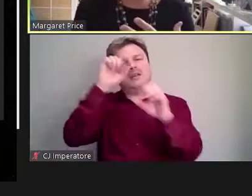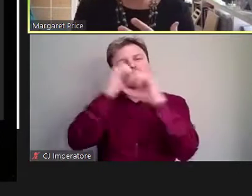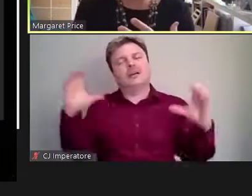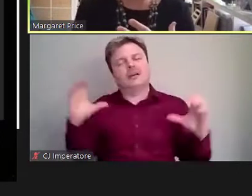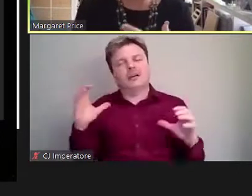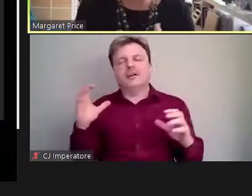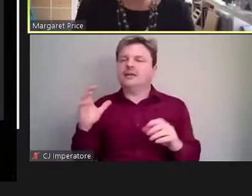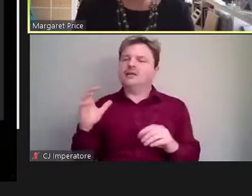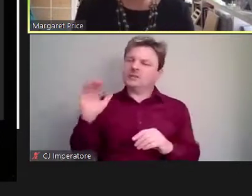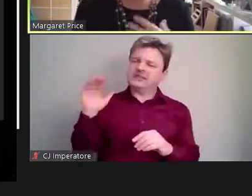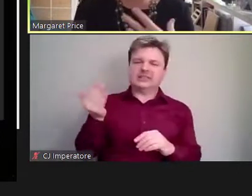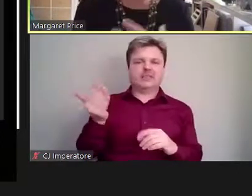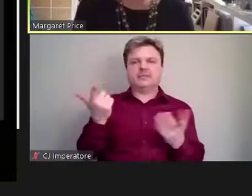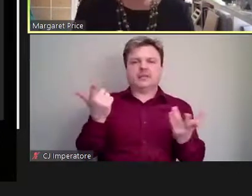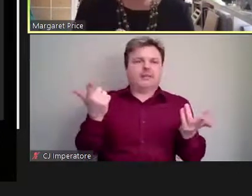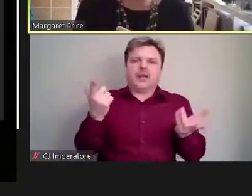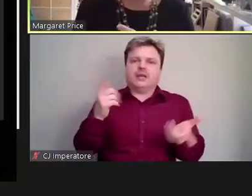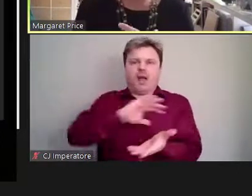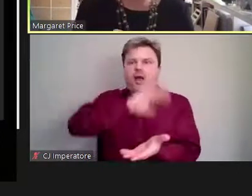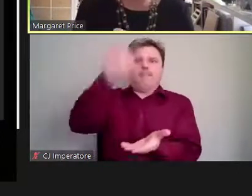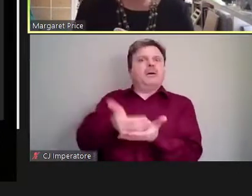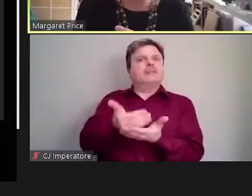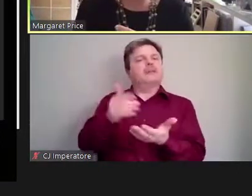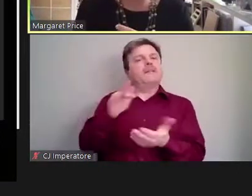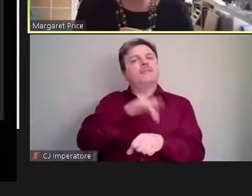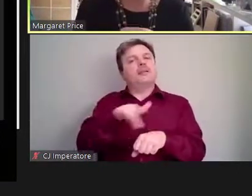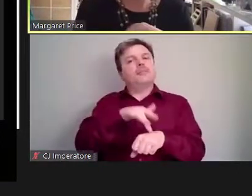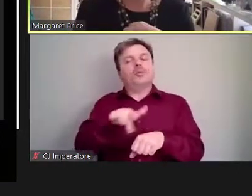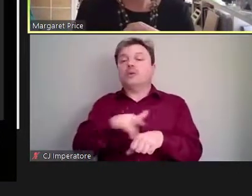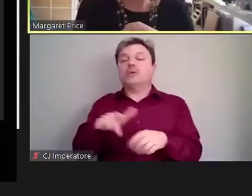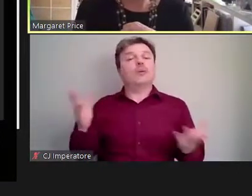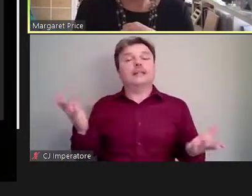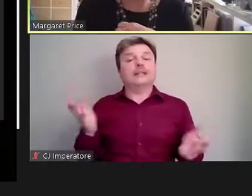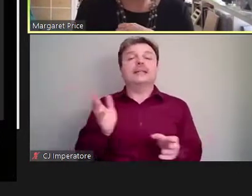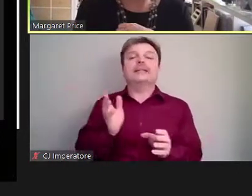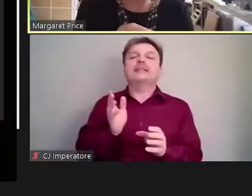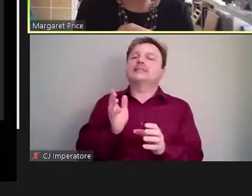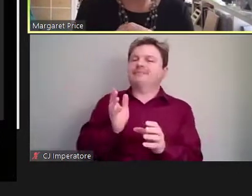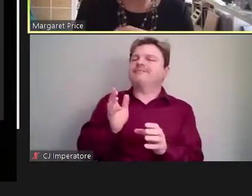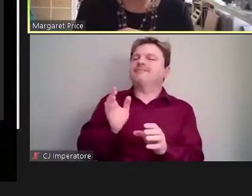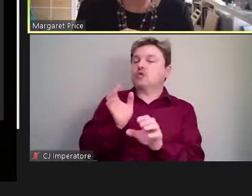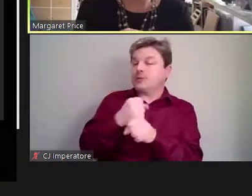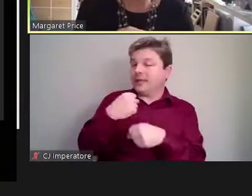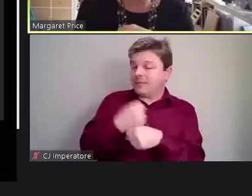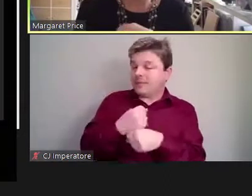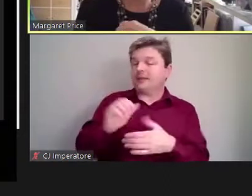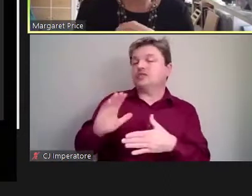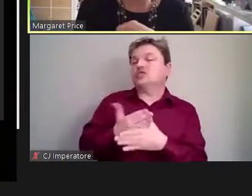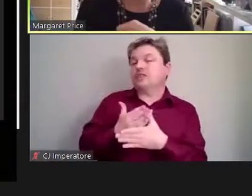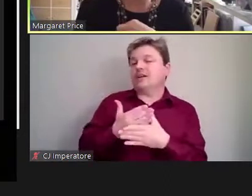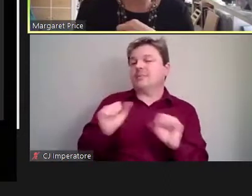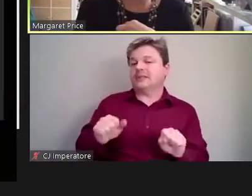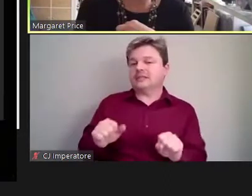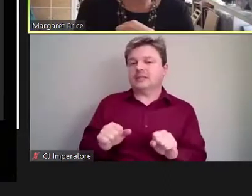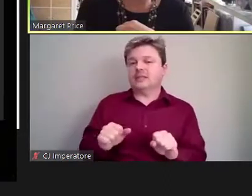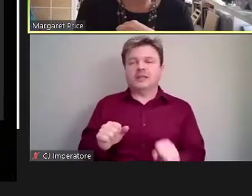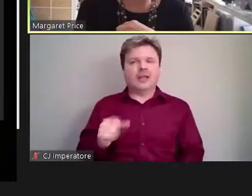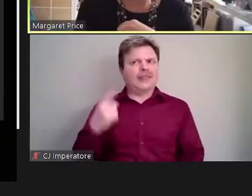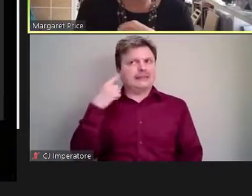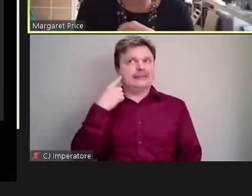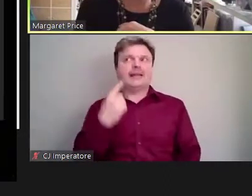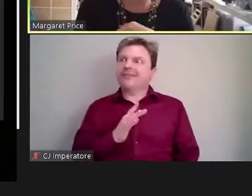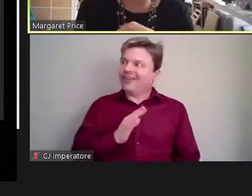abundance available to us is created by our shared capacity. Now, that sounds lovely and it sounds very nice. It's a lot harder to make it